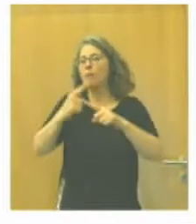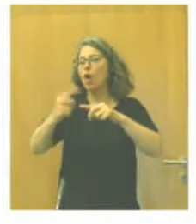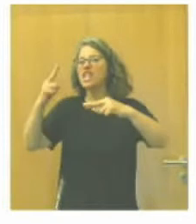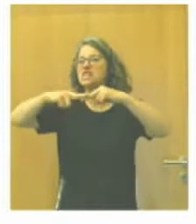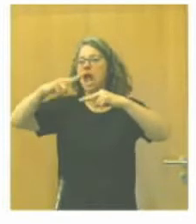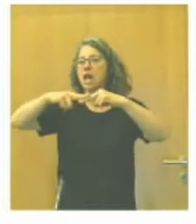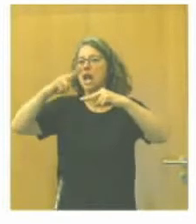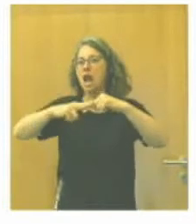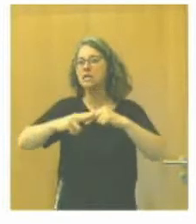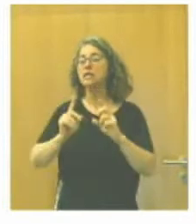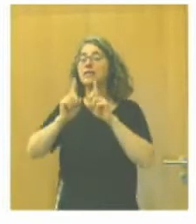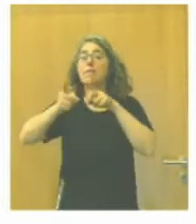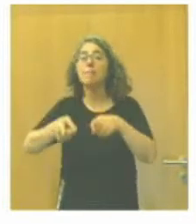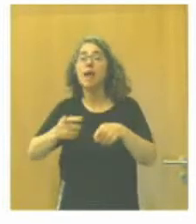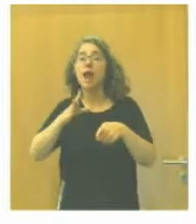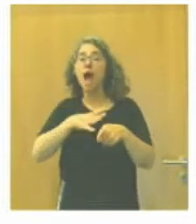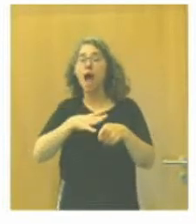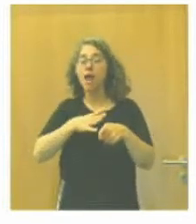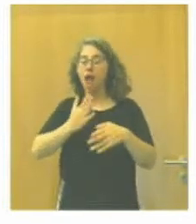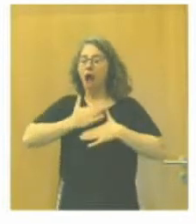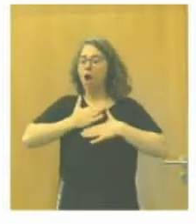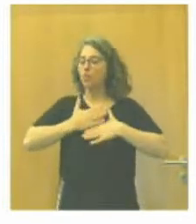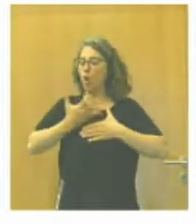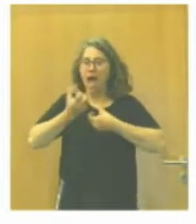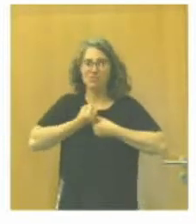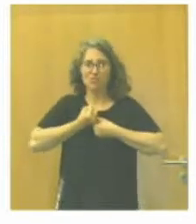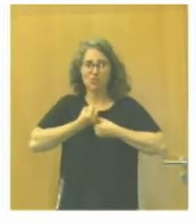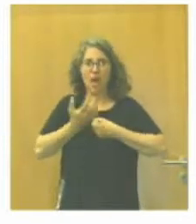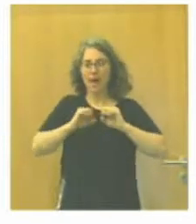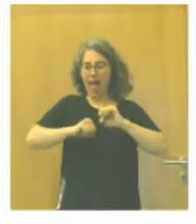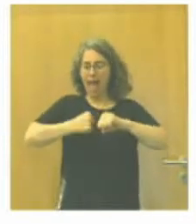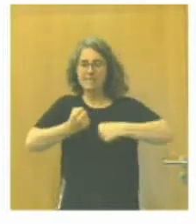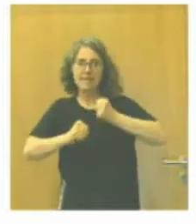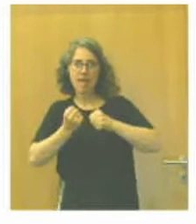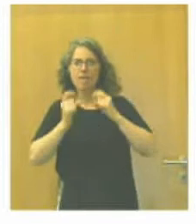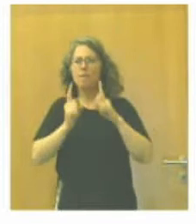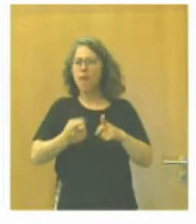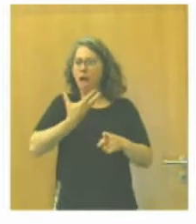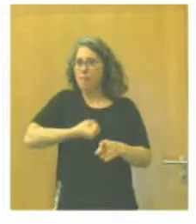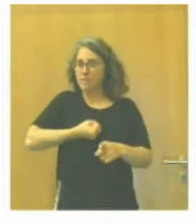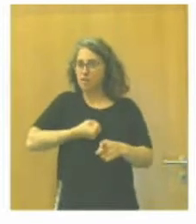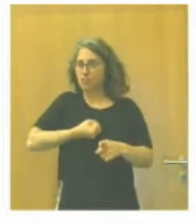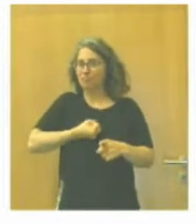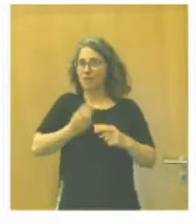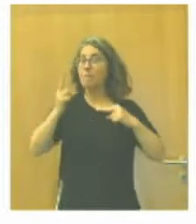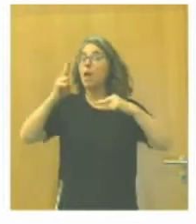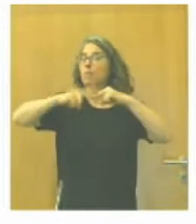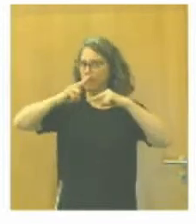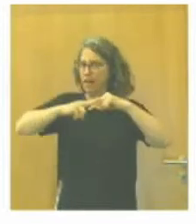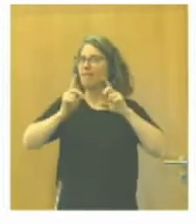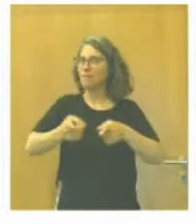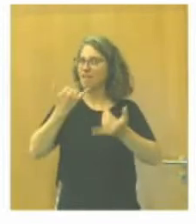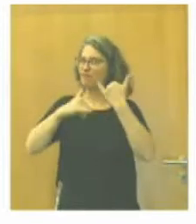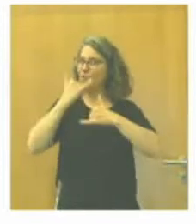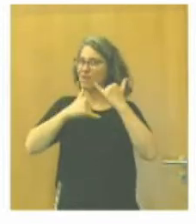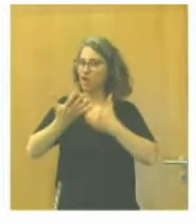for both anxiety and for depression. Treatment of severe depression with medication and in-person CBT,